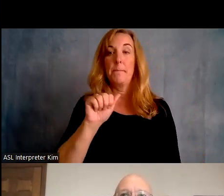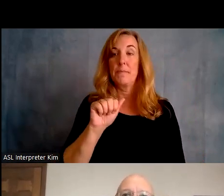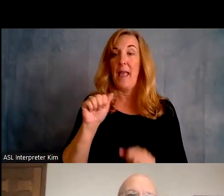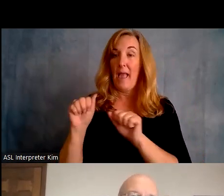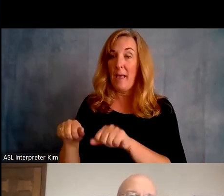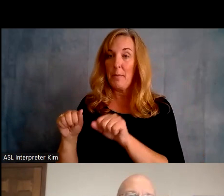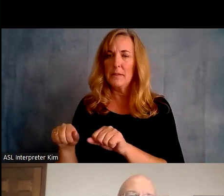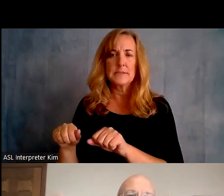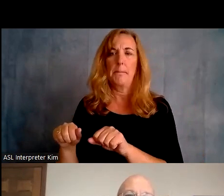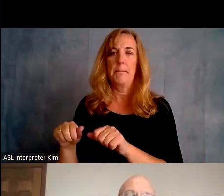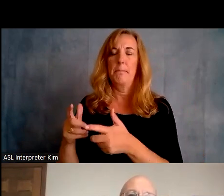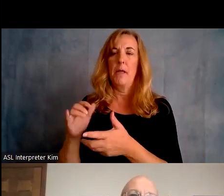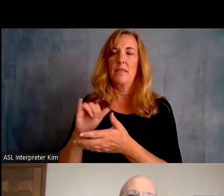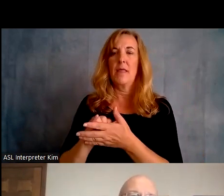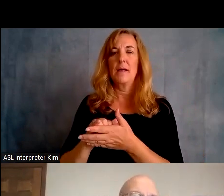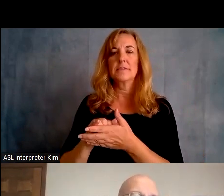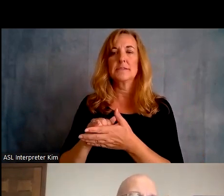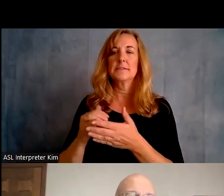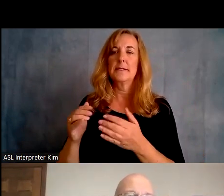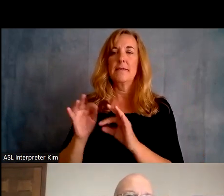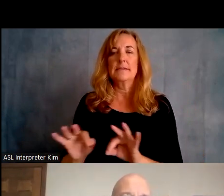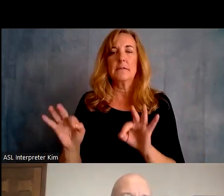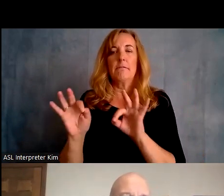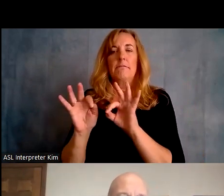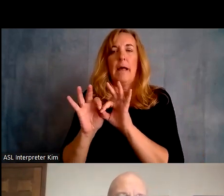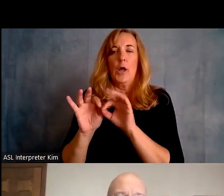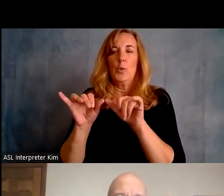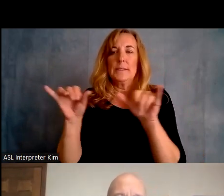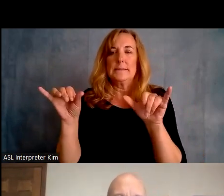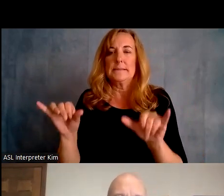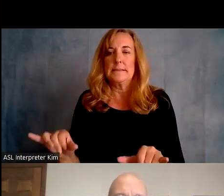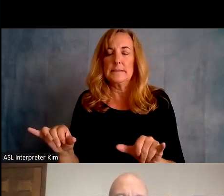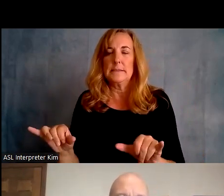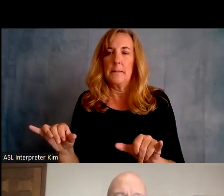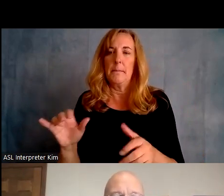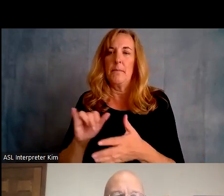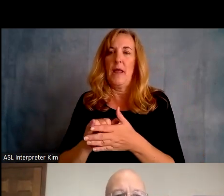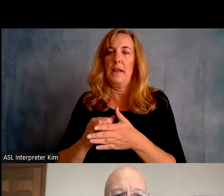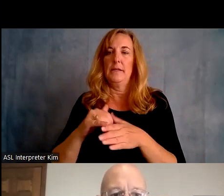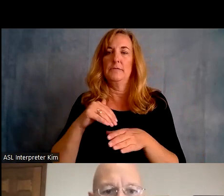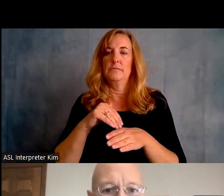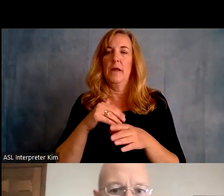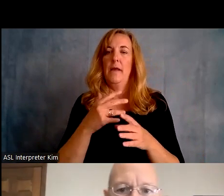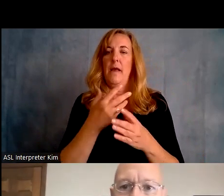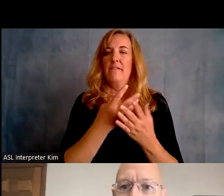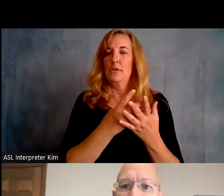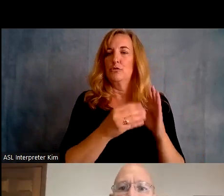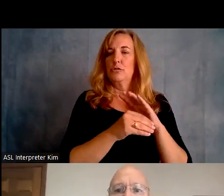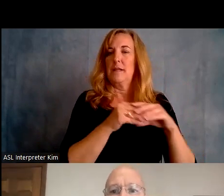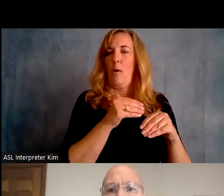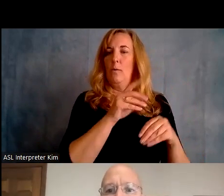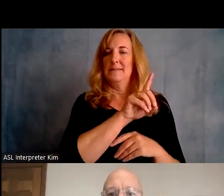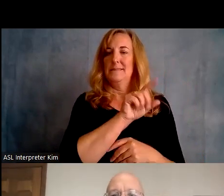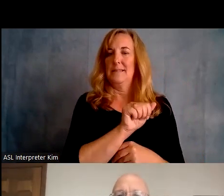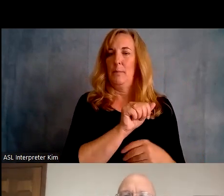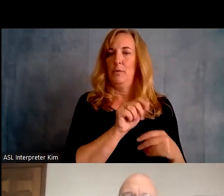a societal virtue and value so much that it filters out disabled body minds. So Campbell goes on to